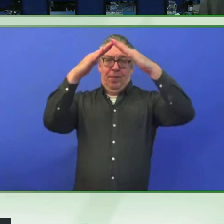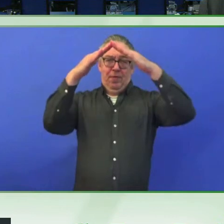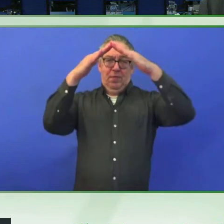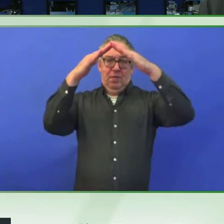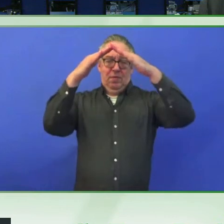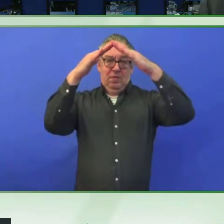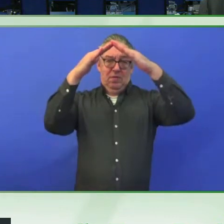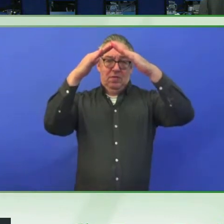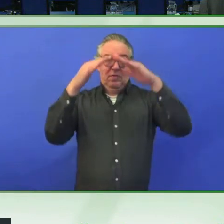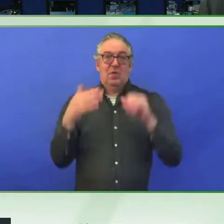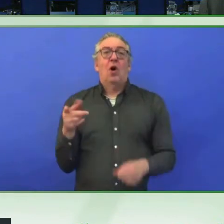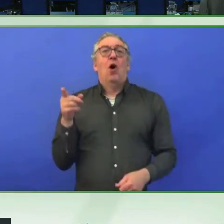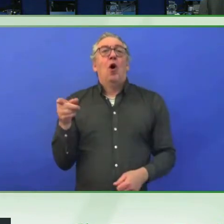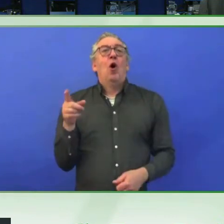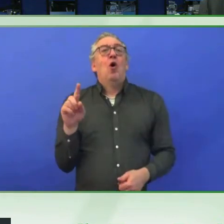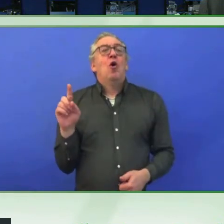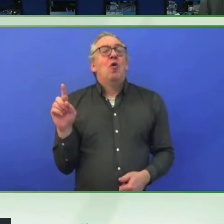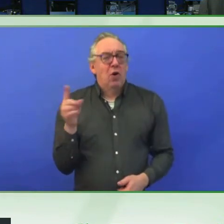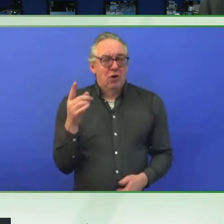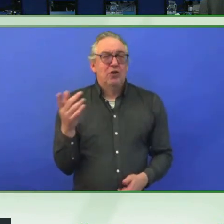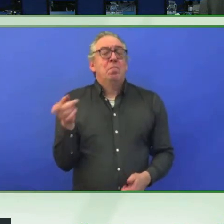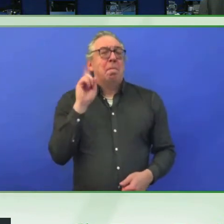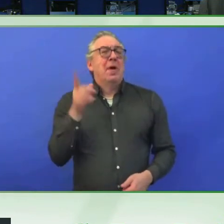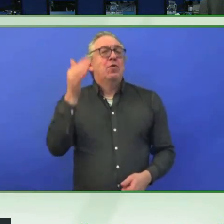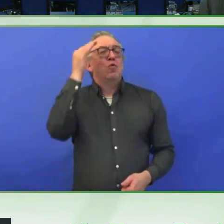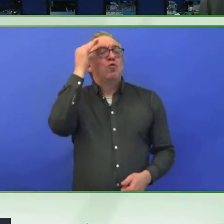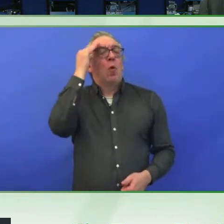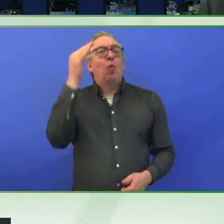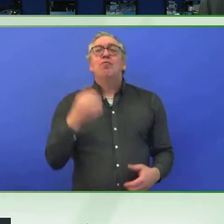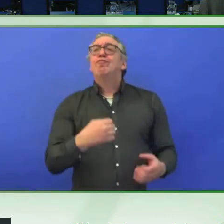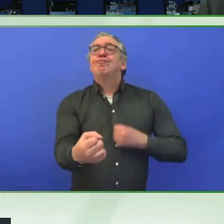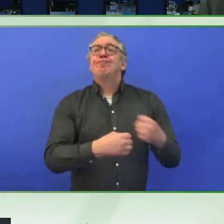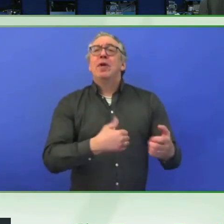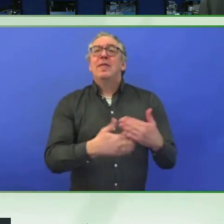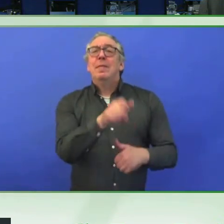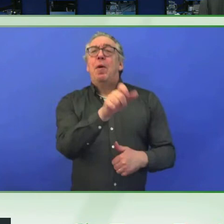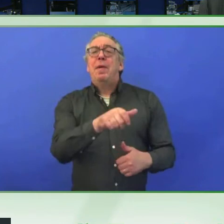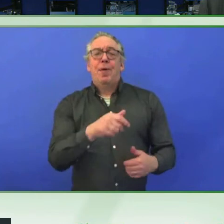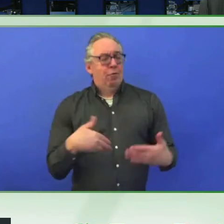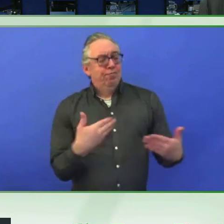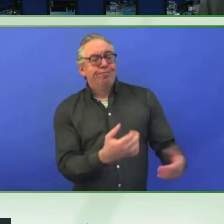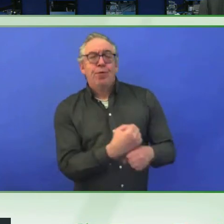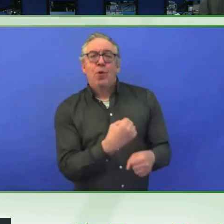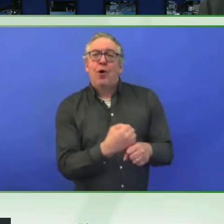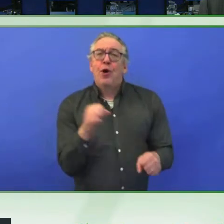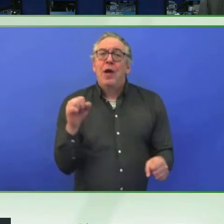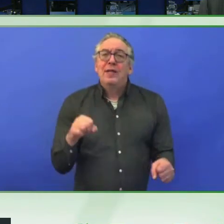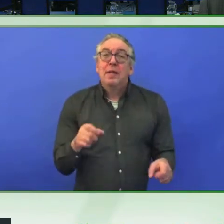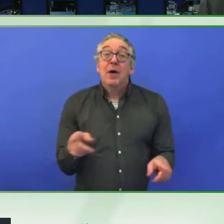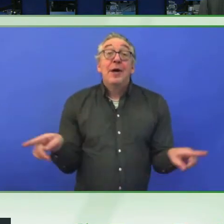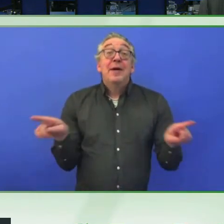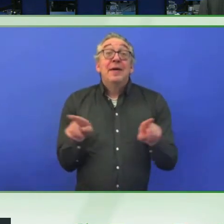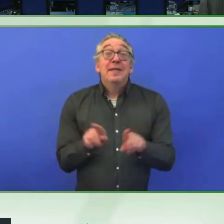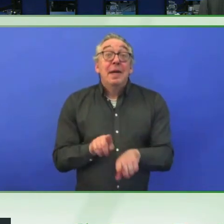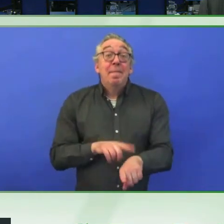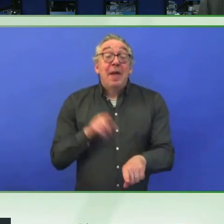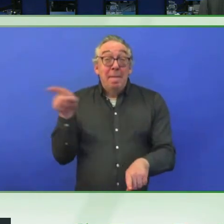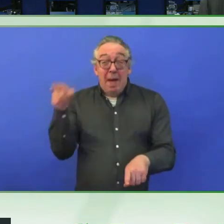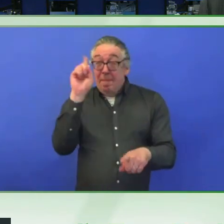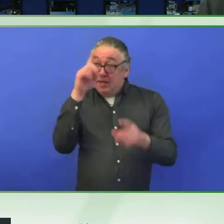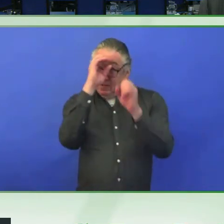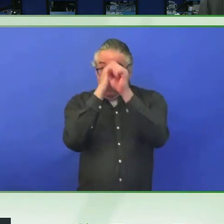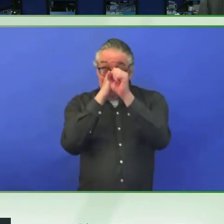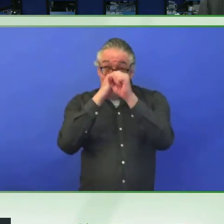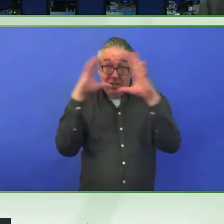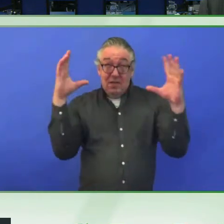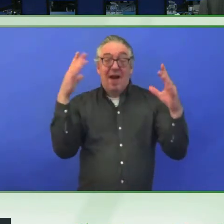disability for future work, but they really have a vision for it and can articulate that. But before they just having